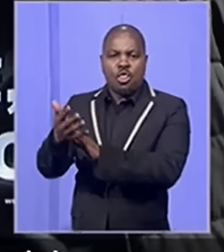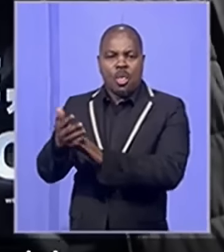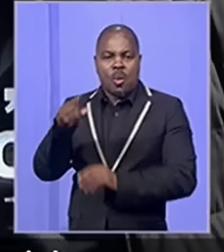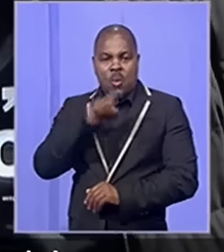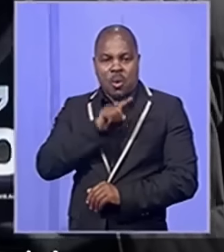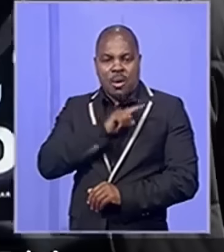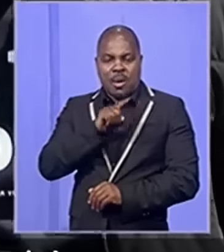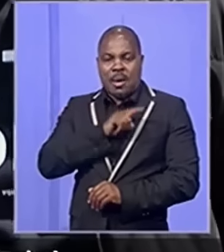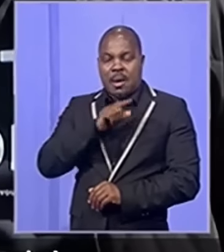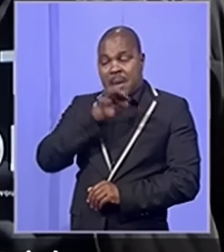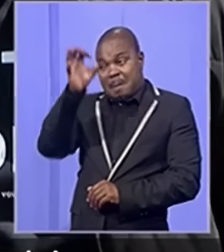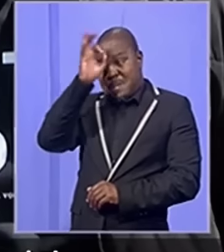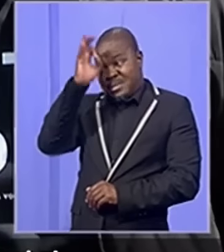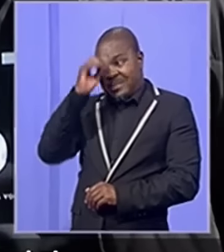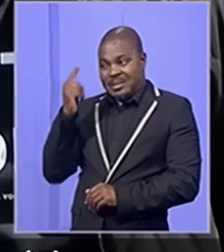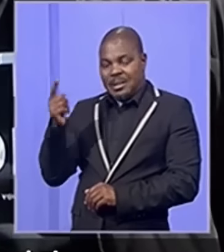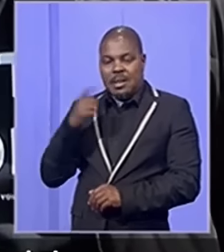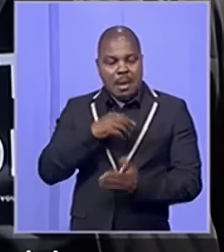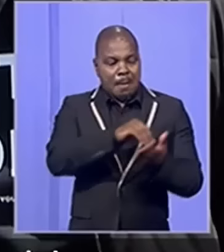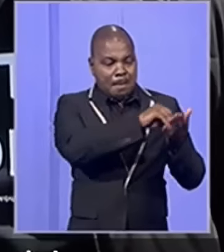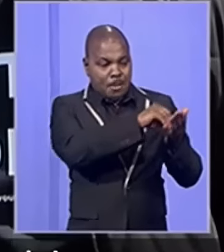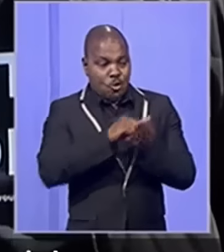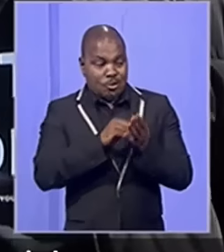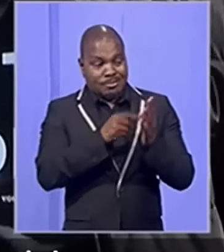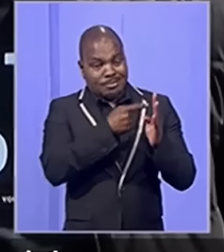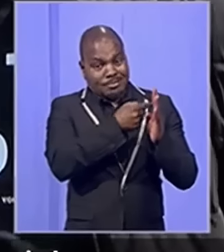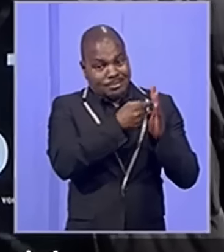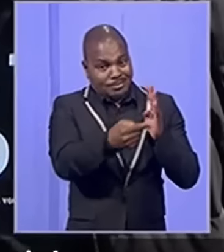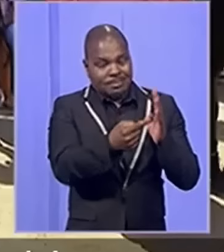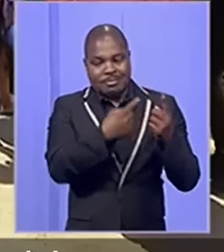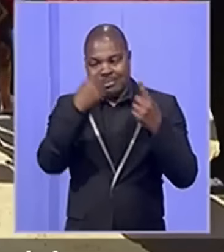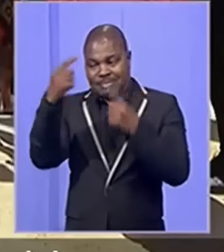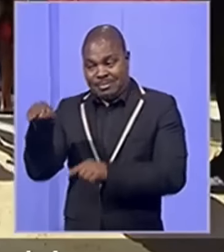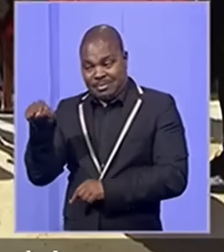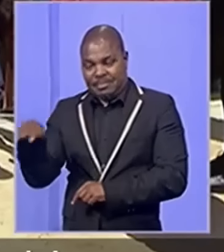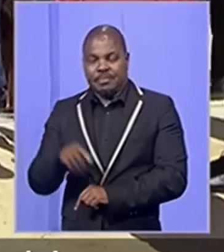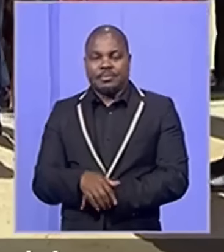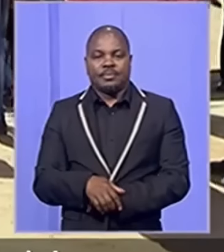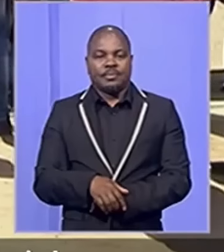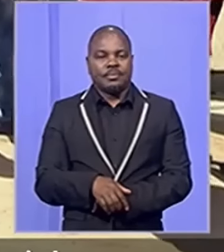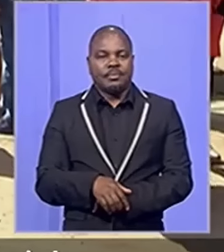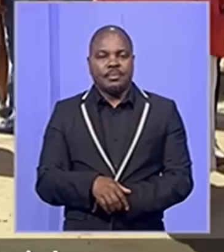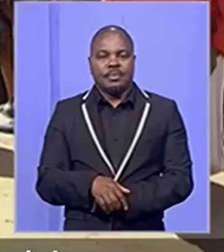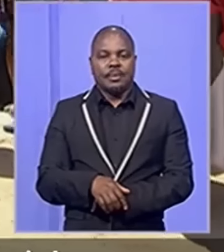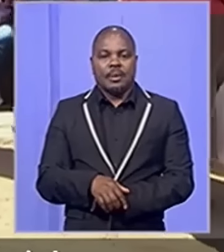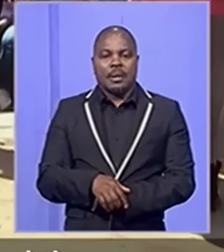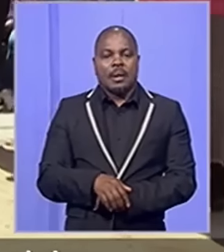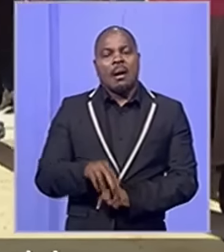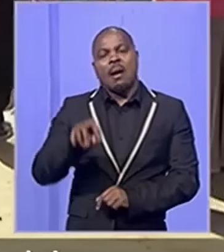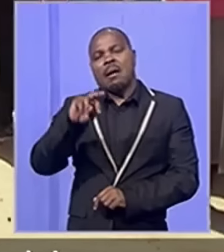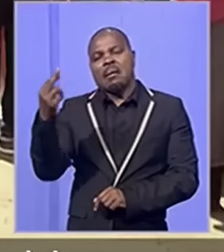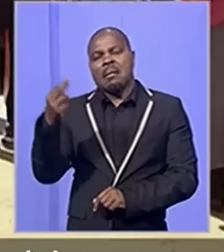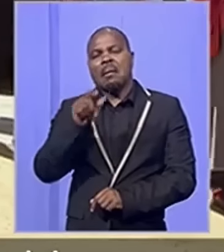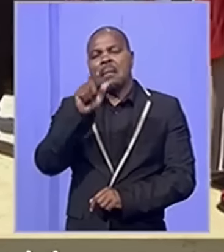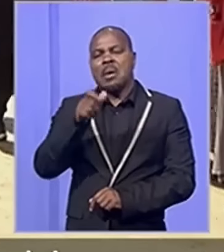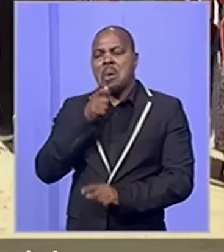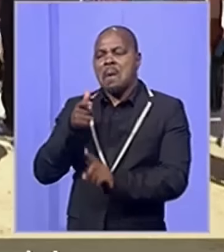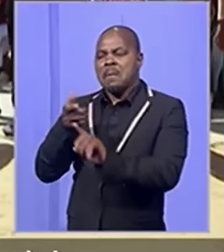in the suspect into a crime scene. Khabagare molai wa mokgaratlhi yo mongwe o gorogile